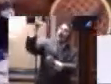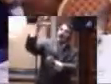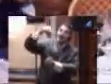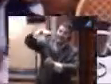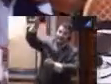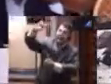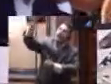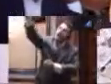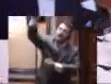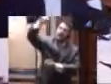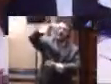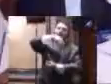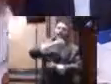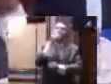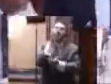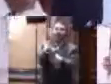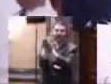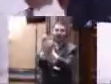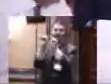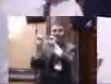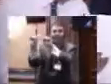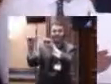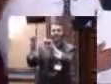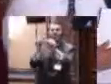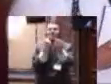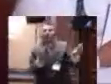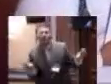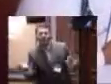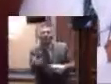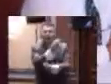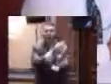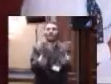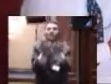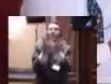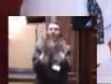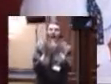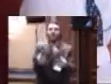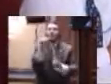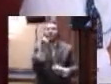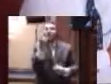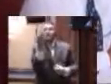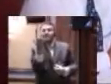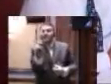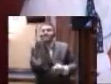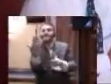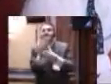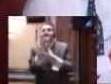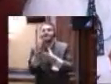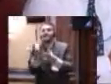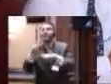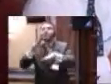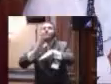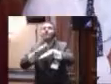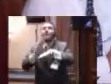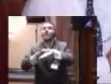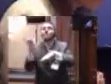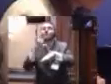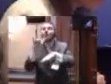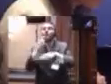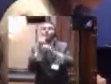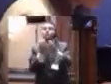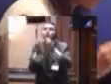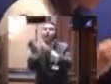table. And in this respect, as was pointed out earlier, the ANC preferred the